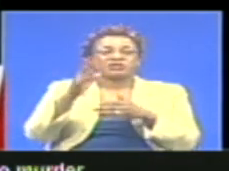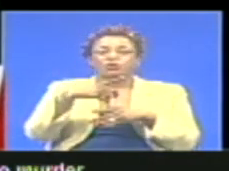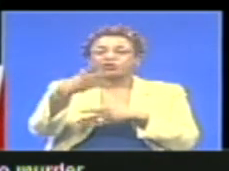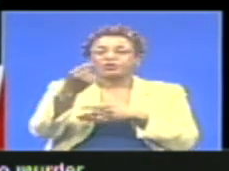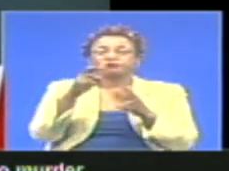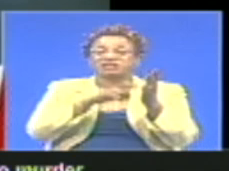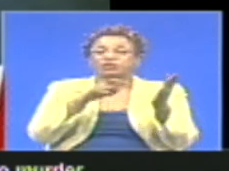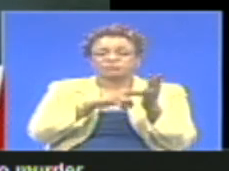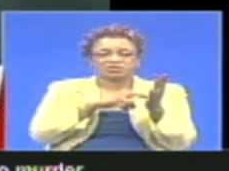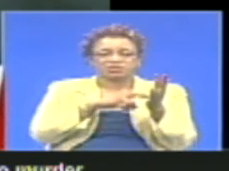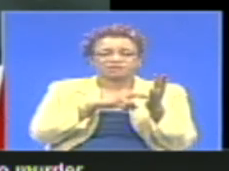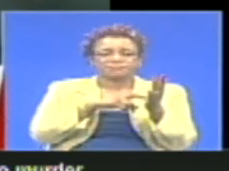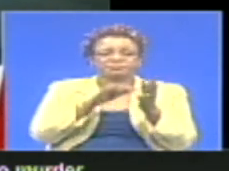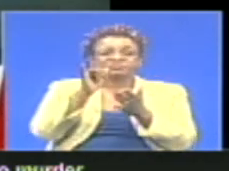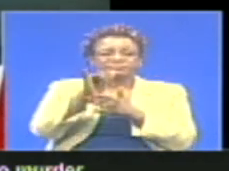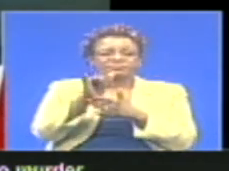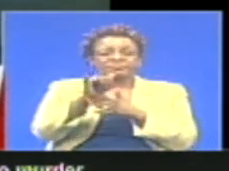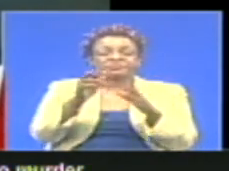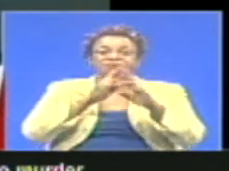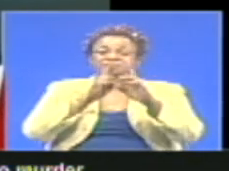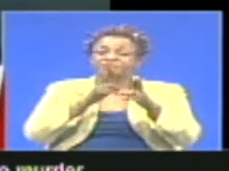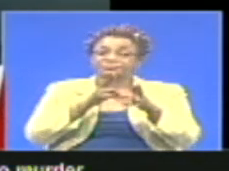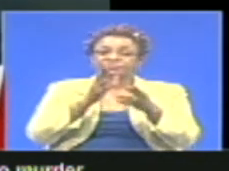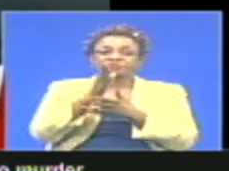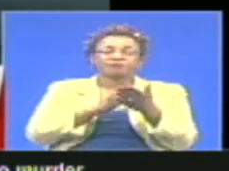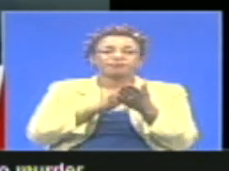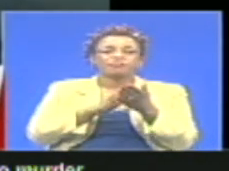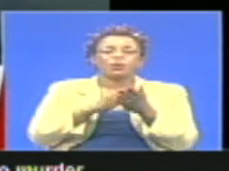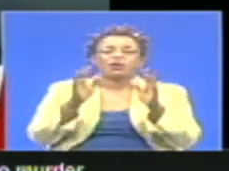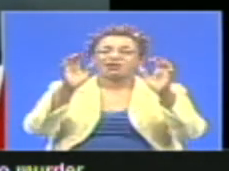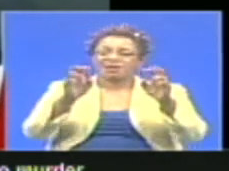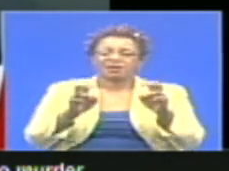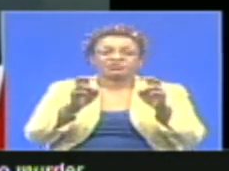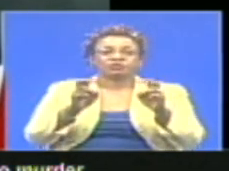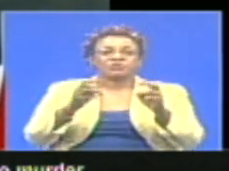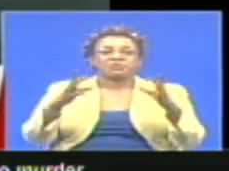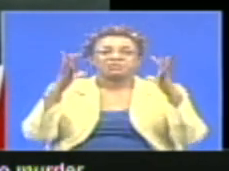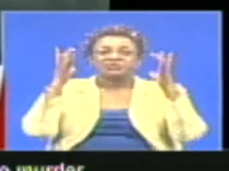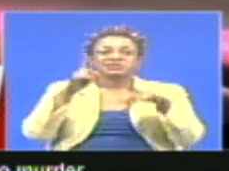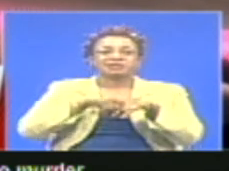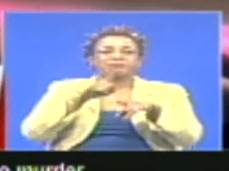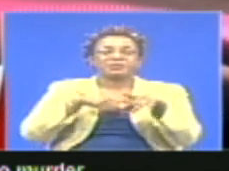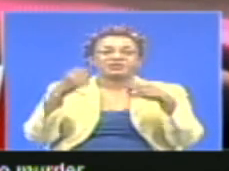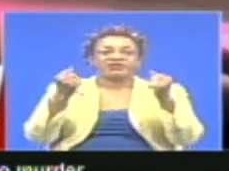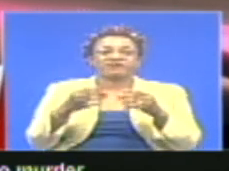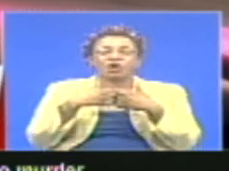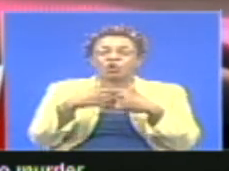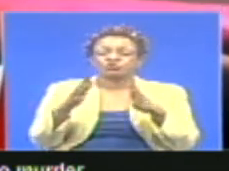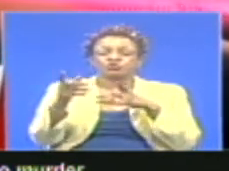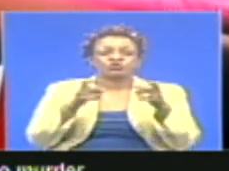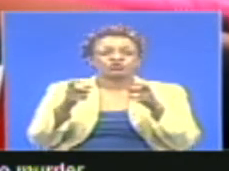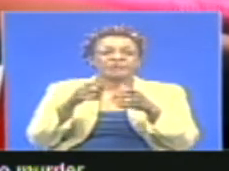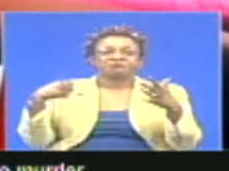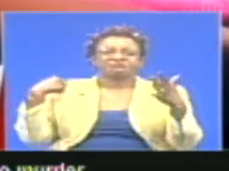in Machakos. Witnesses reported that some of the fans were hanging on the bus when the driver lost control and crashed into